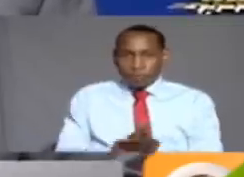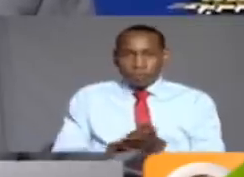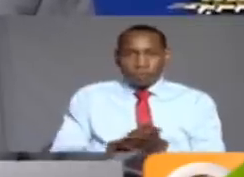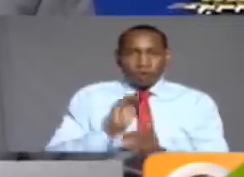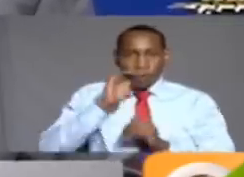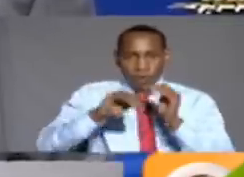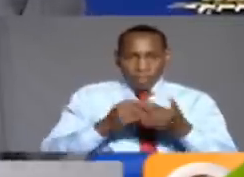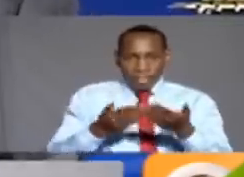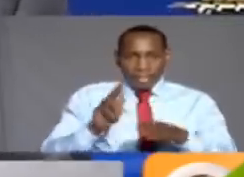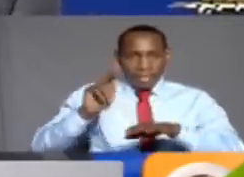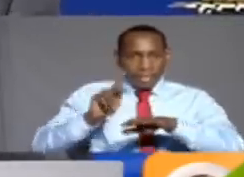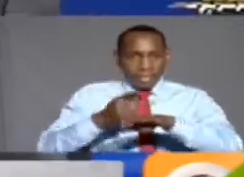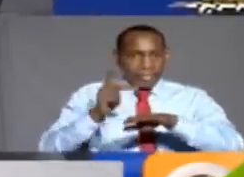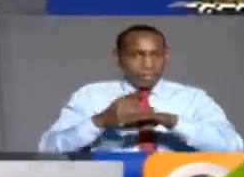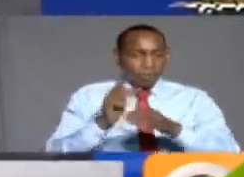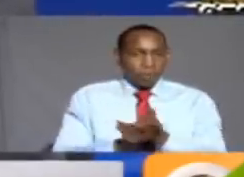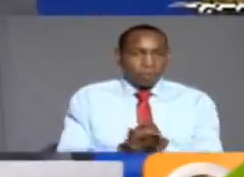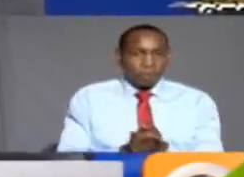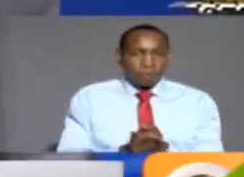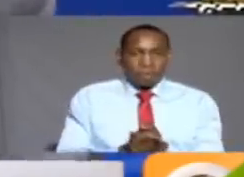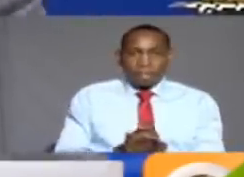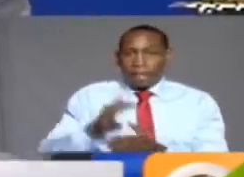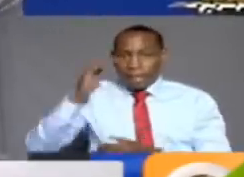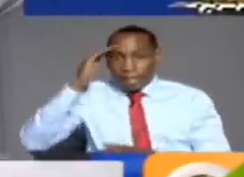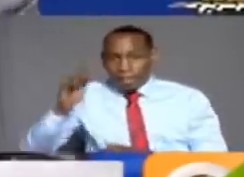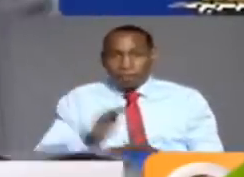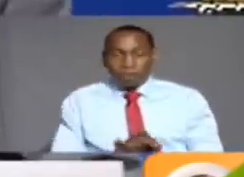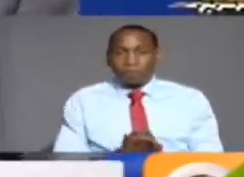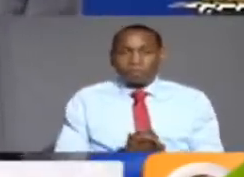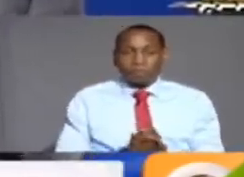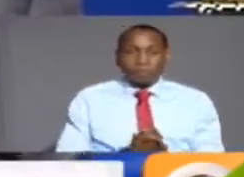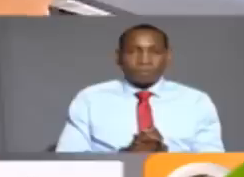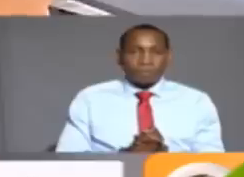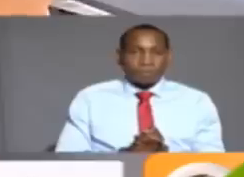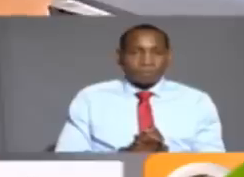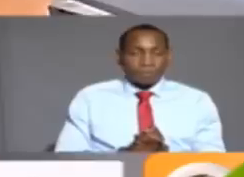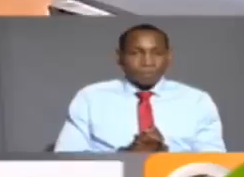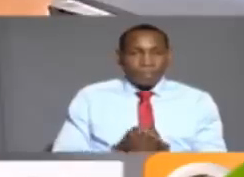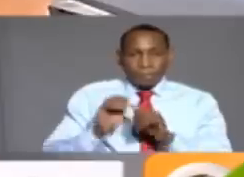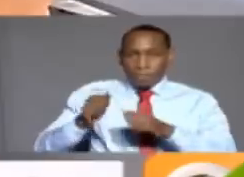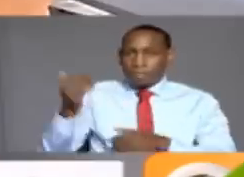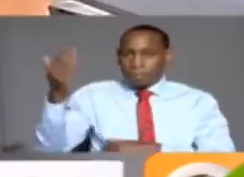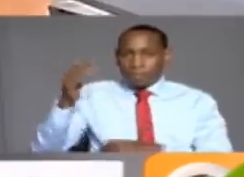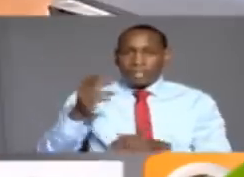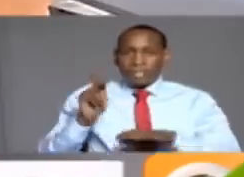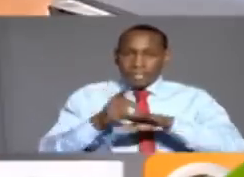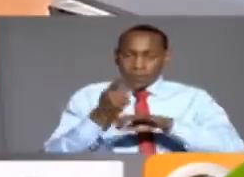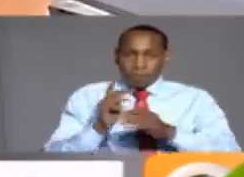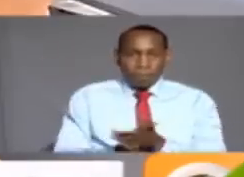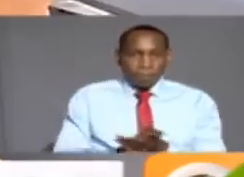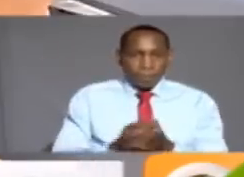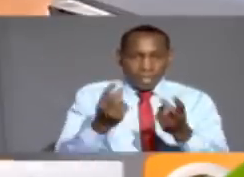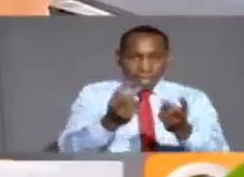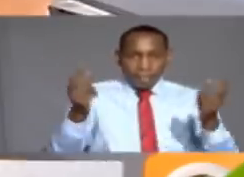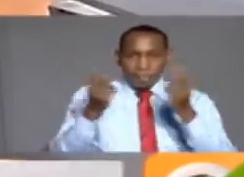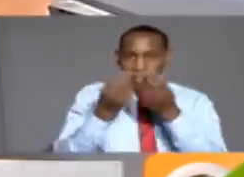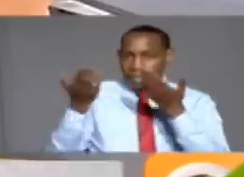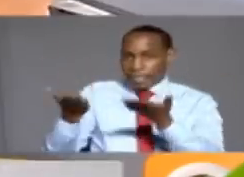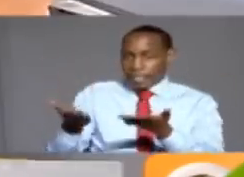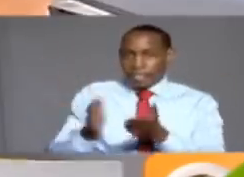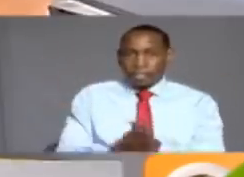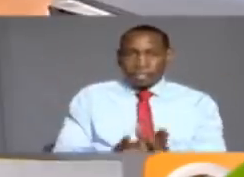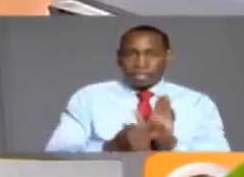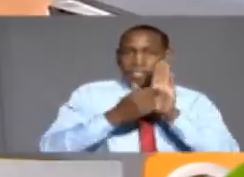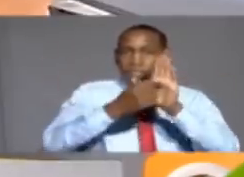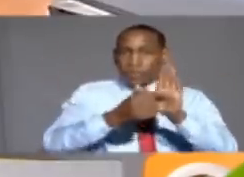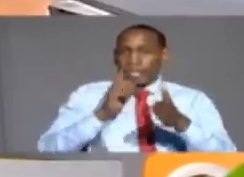is a Kikuyu. I don't know where Mwega Hussein. I think we should even address you in Kikuyu because, you know, it's like this panel is symptomatic